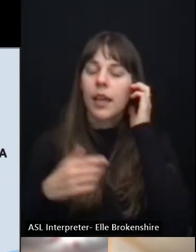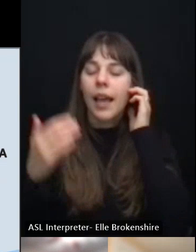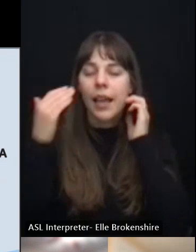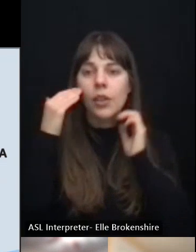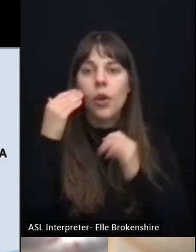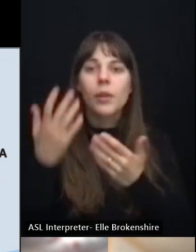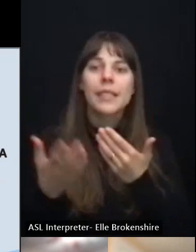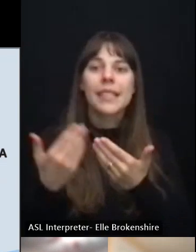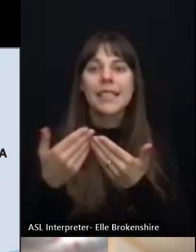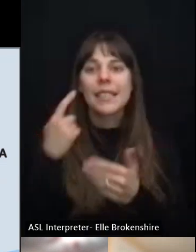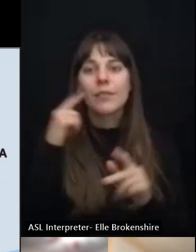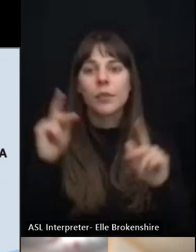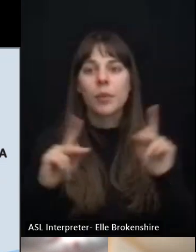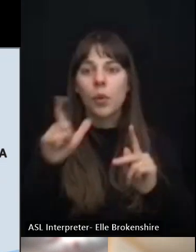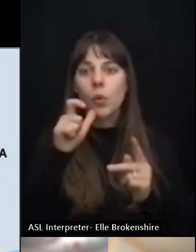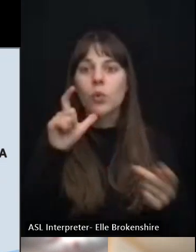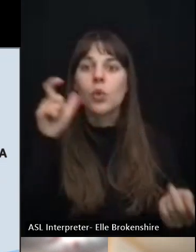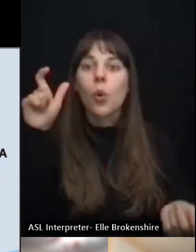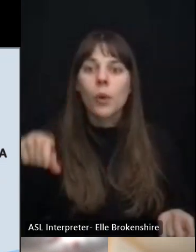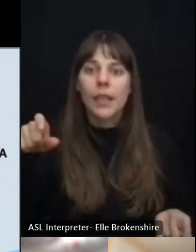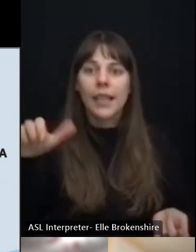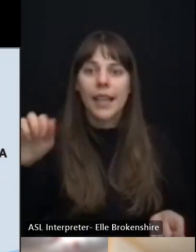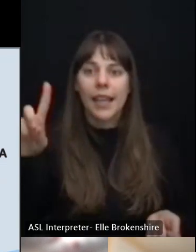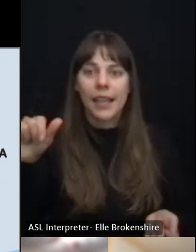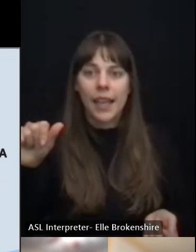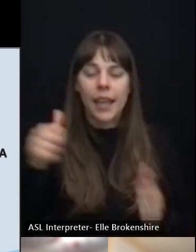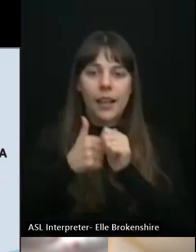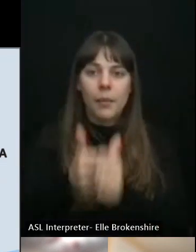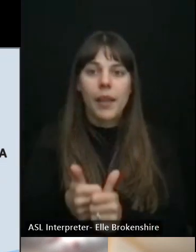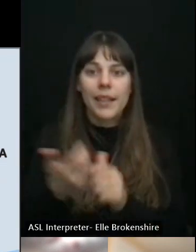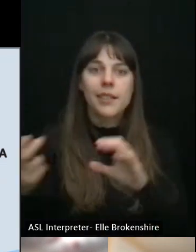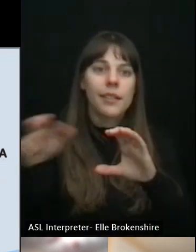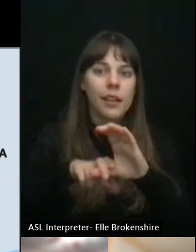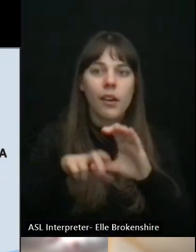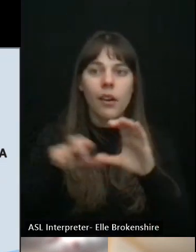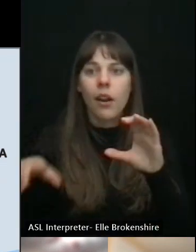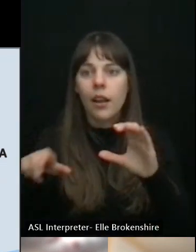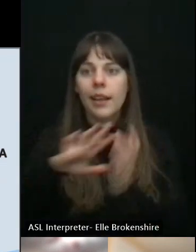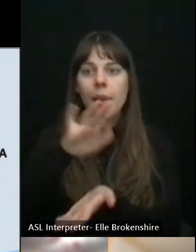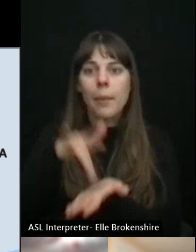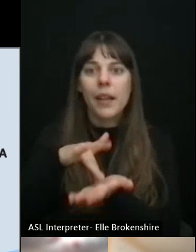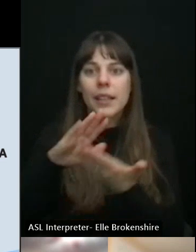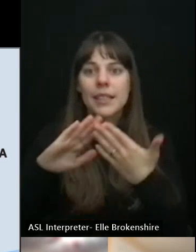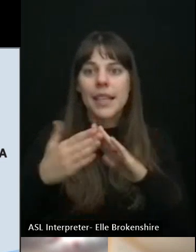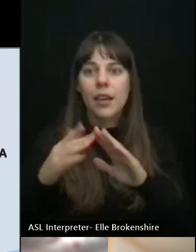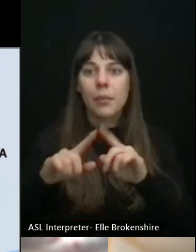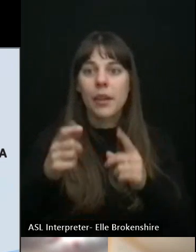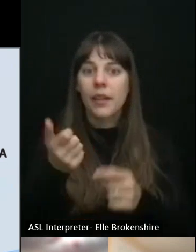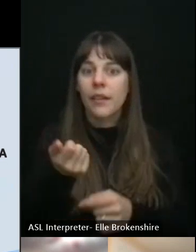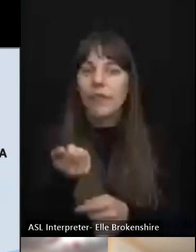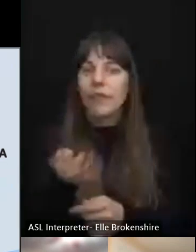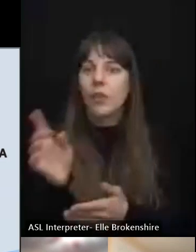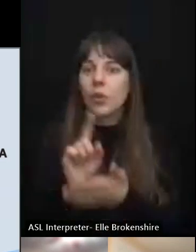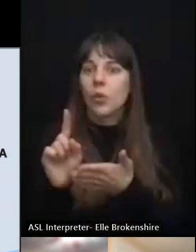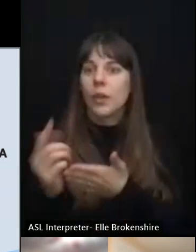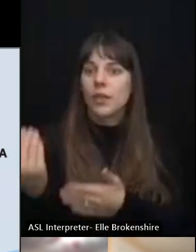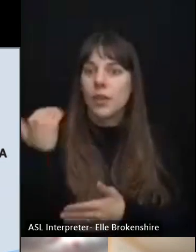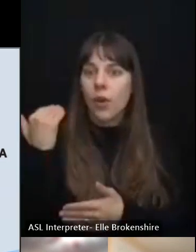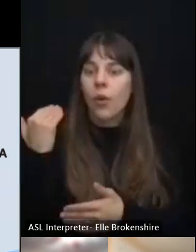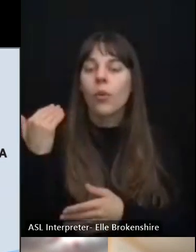don't need ADA compliance, but I know just a couple weeks ago you were running up and over Warrington